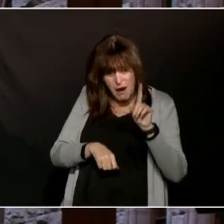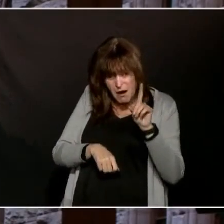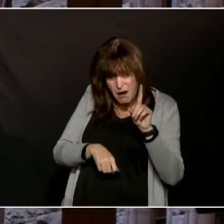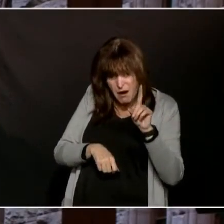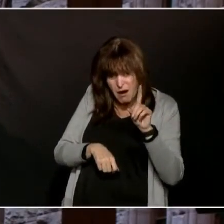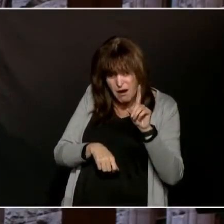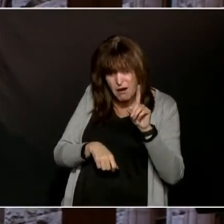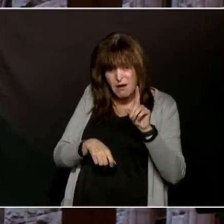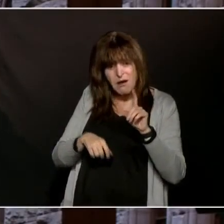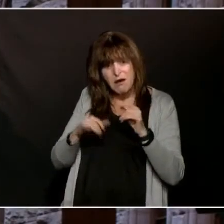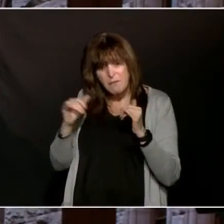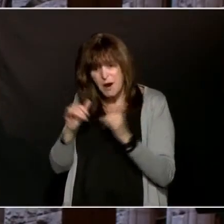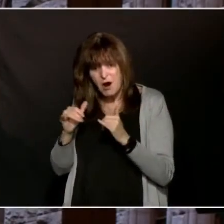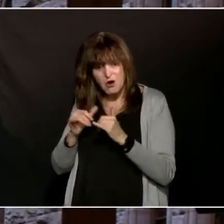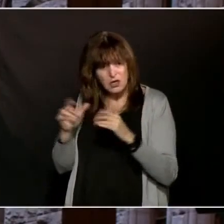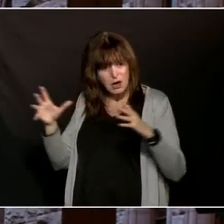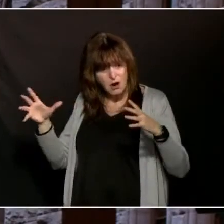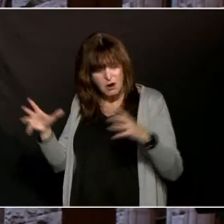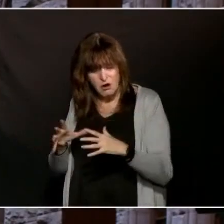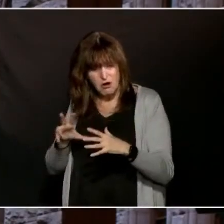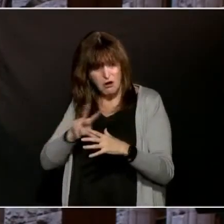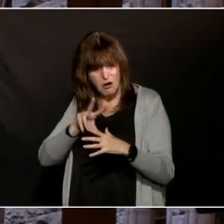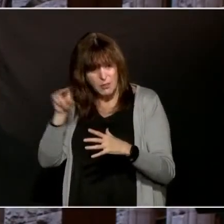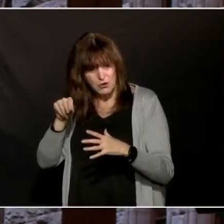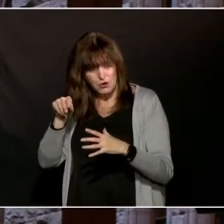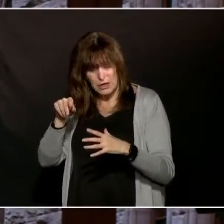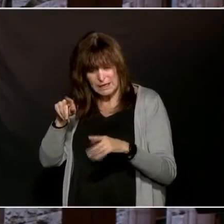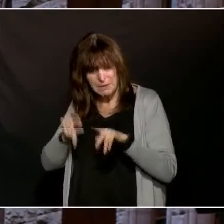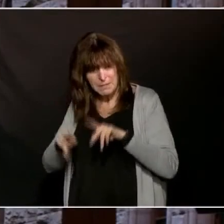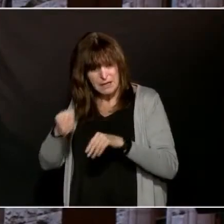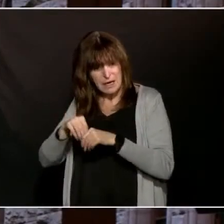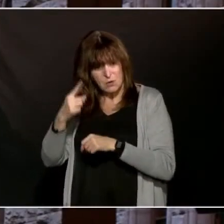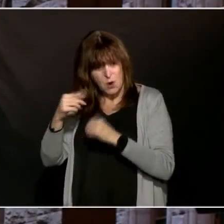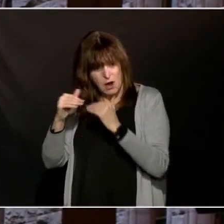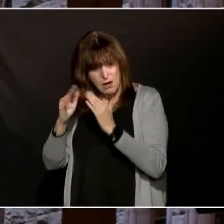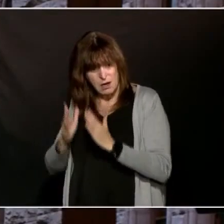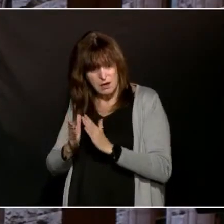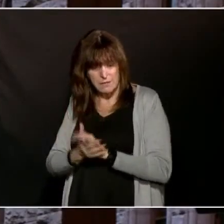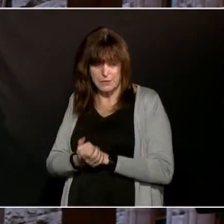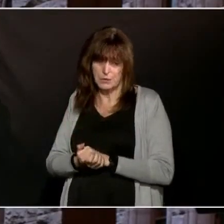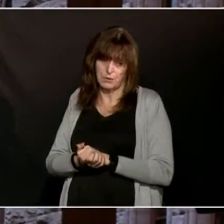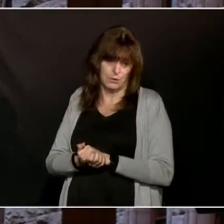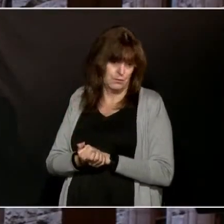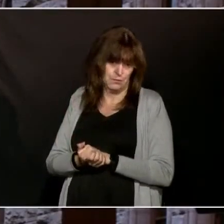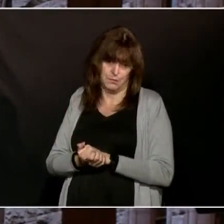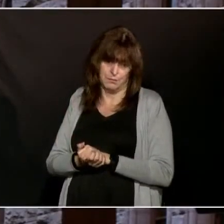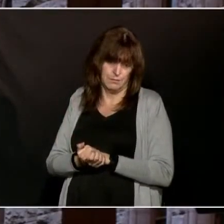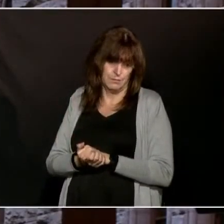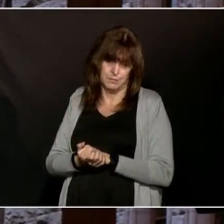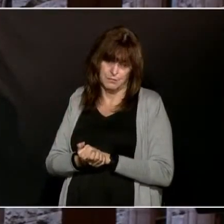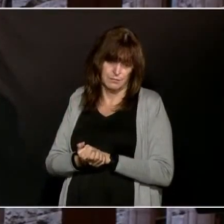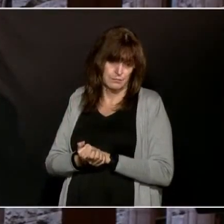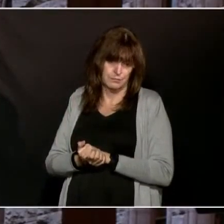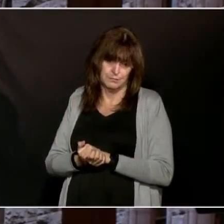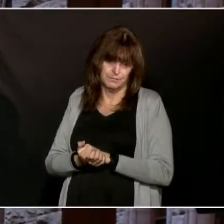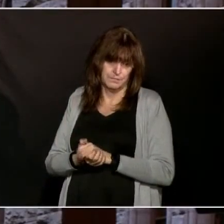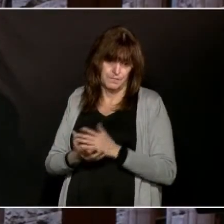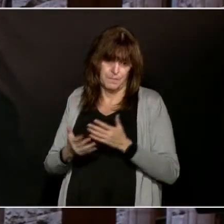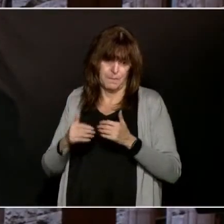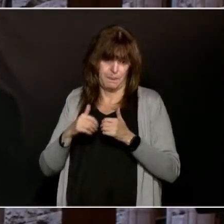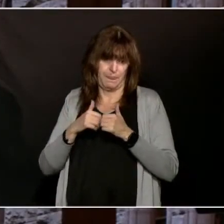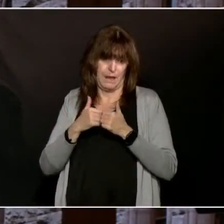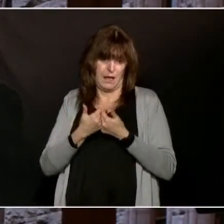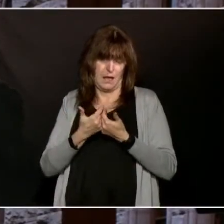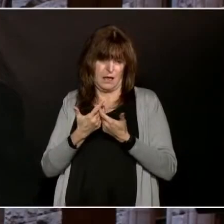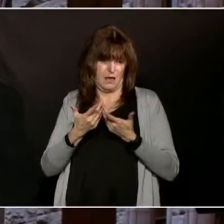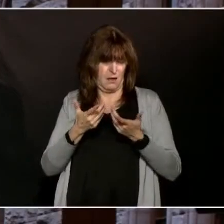with 30 people congregating, I'm not sure how that would work. I mean, if someone said, well, we're going to go around and we're going to drop